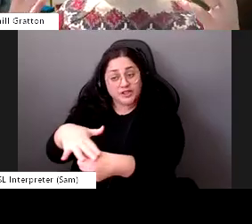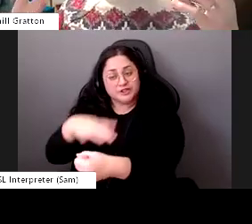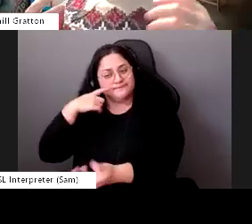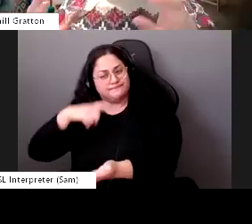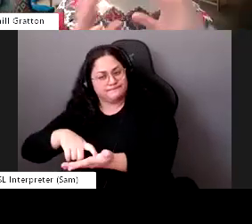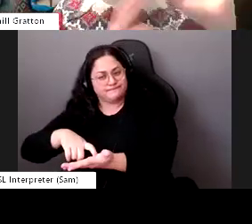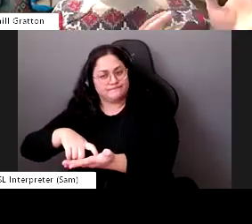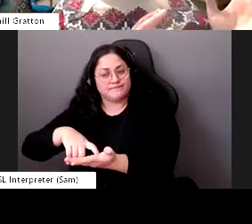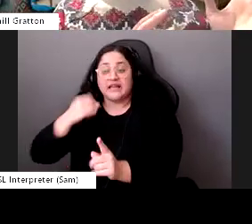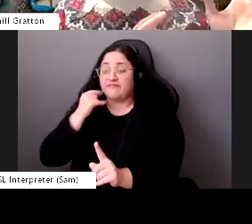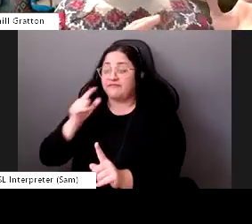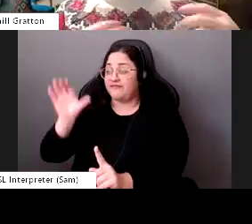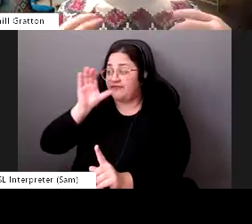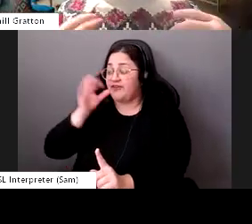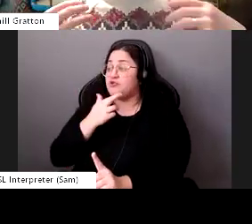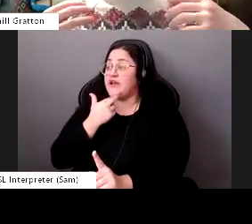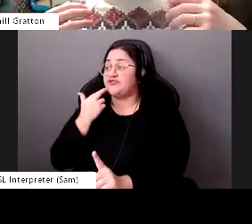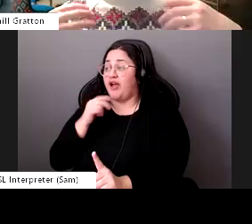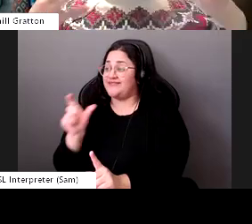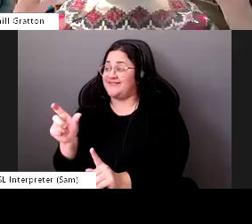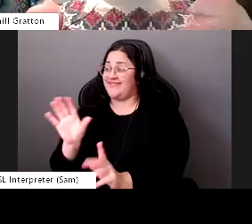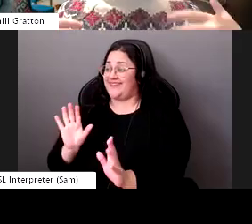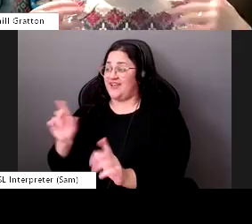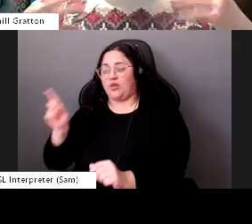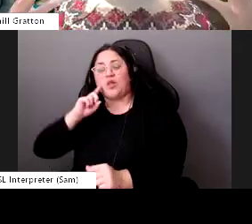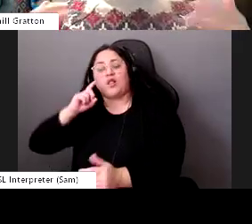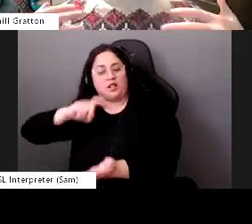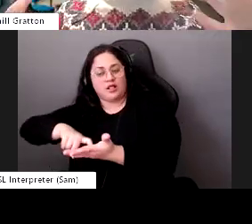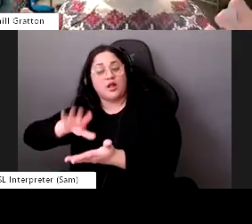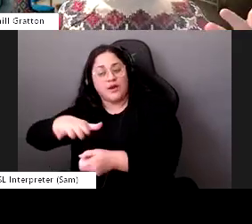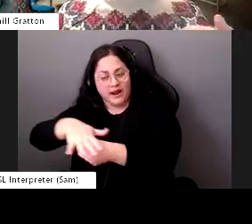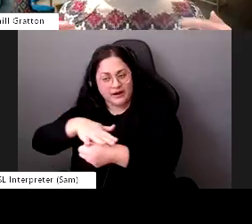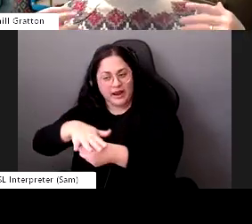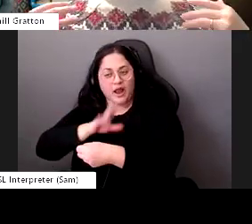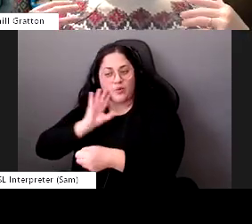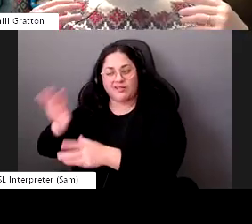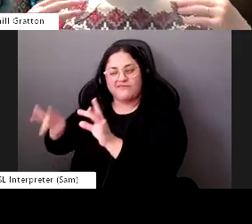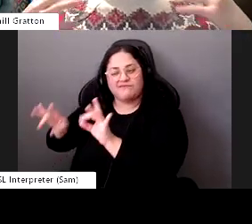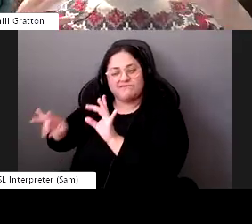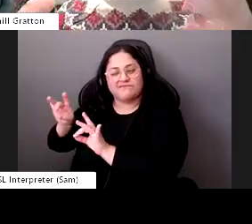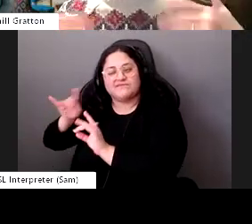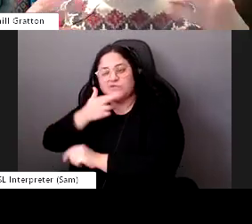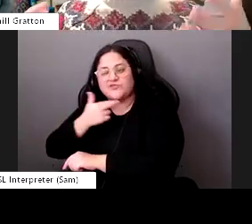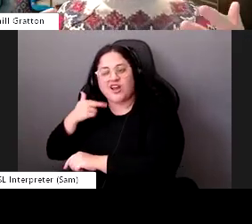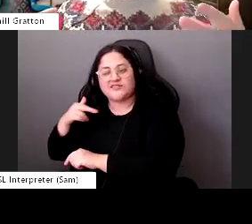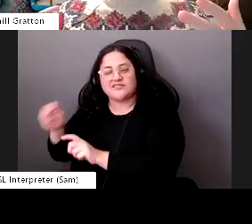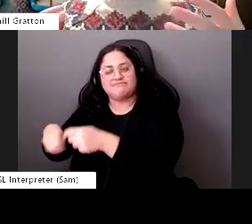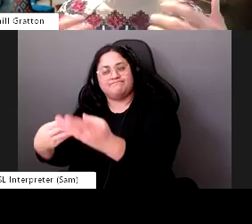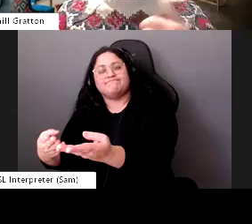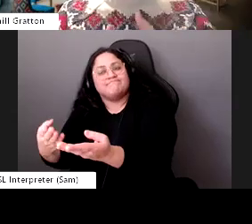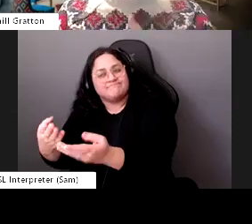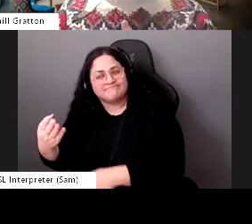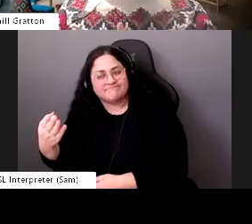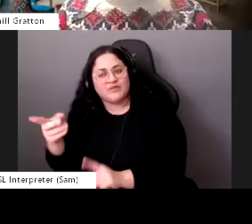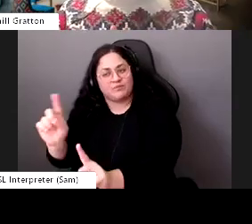nearby. ChatGPT, on the other hand, will give you a bit more of an encyclopedia type answer to it. So it'll give you a bit more information and context and